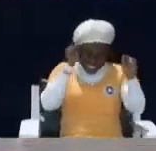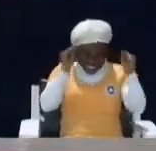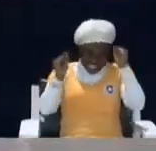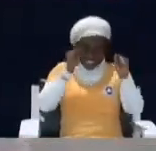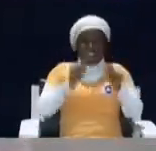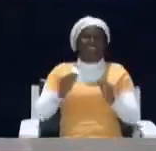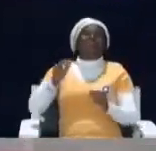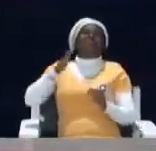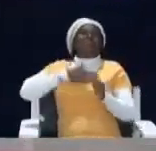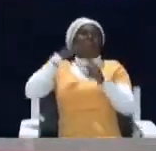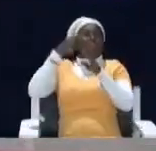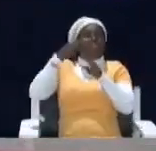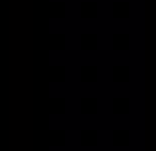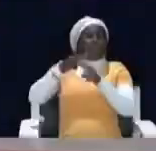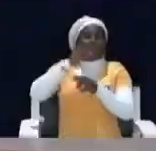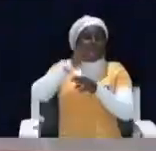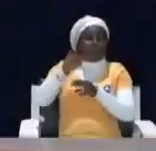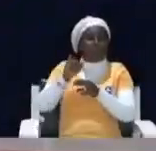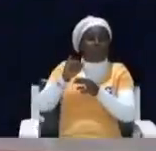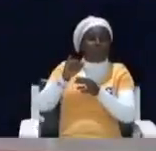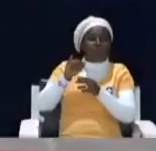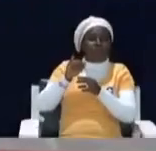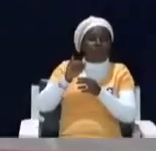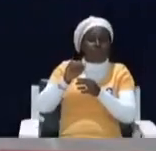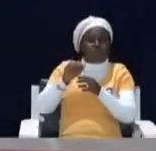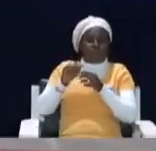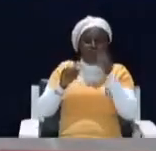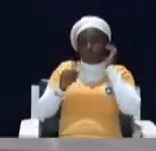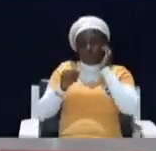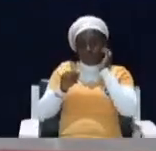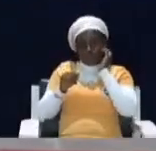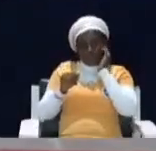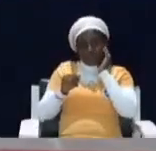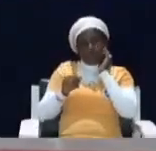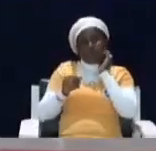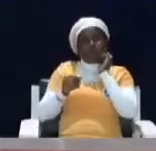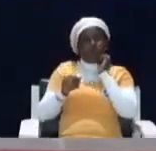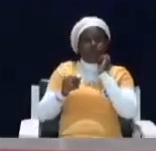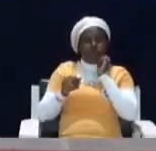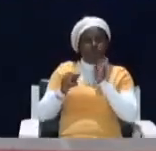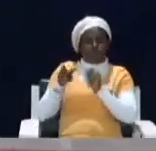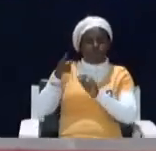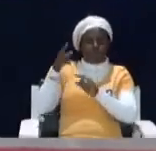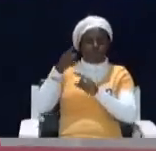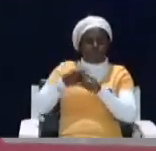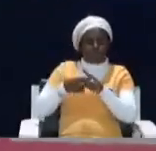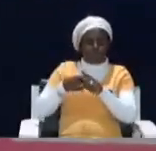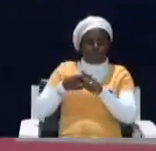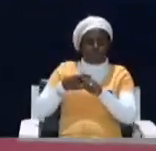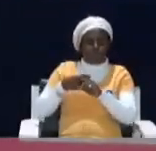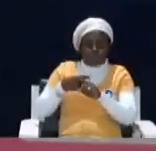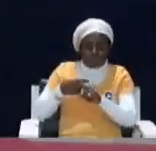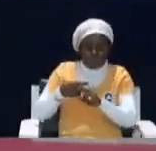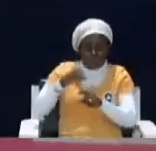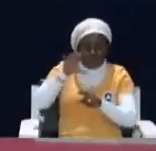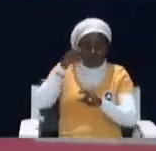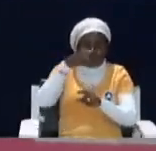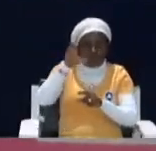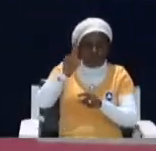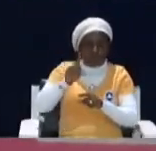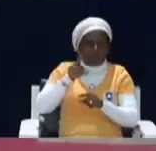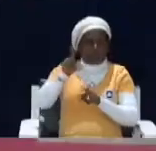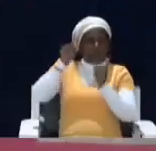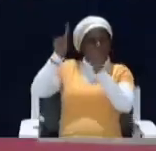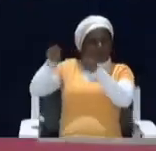My name is Isa Akoina Samana. I'm from Chad. So I came